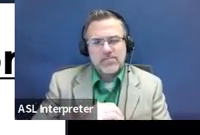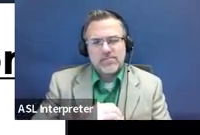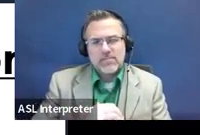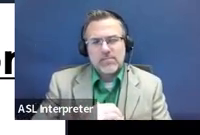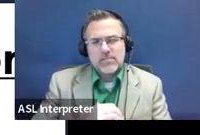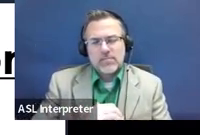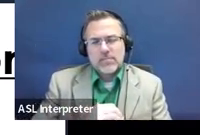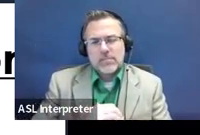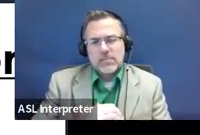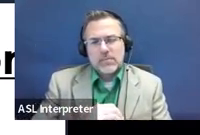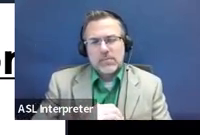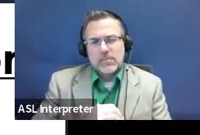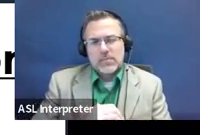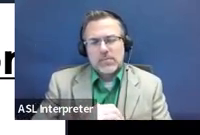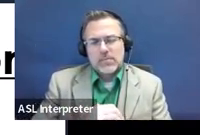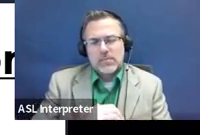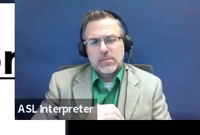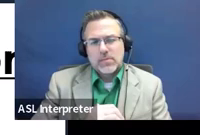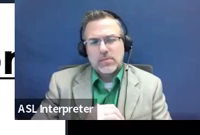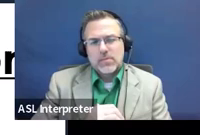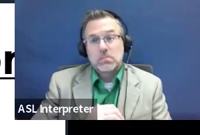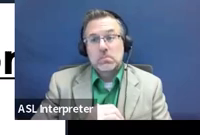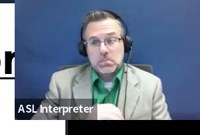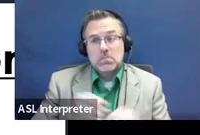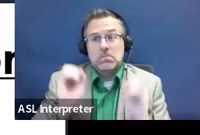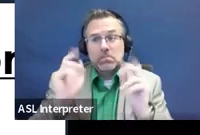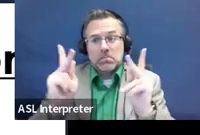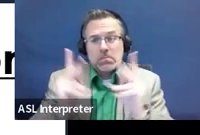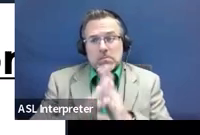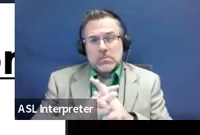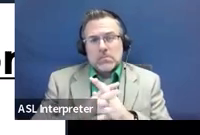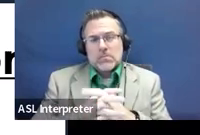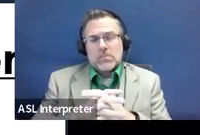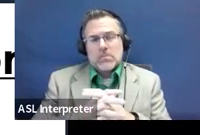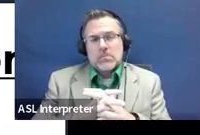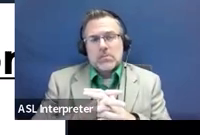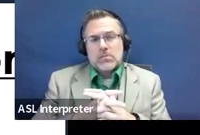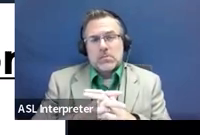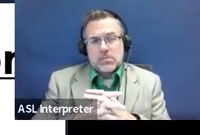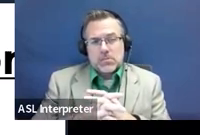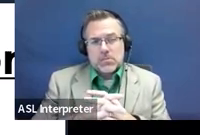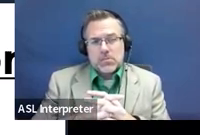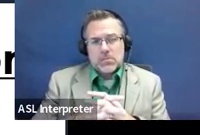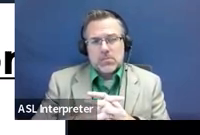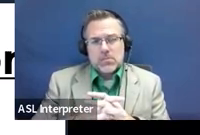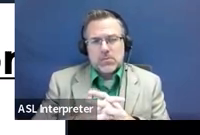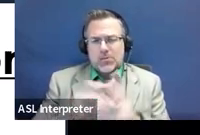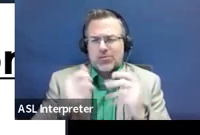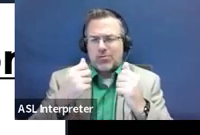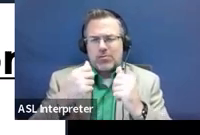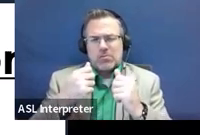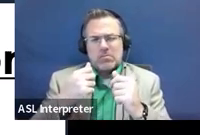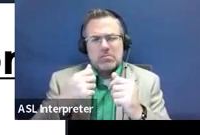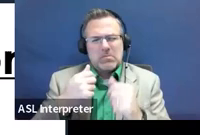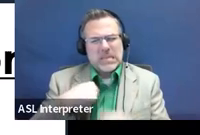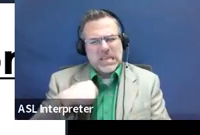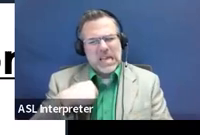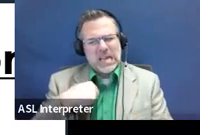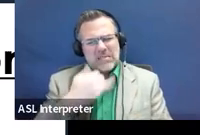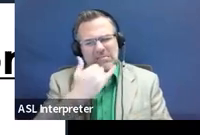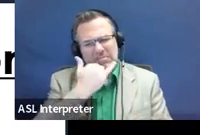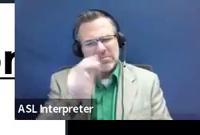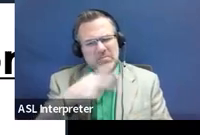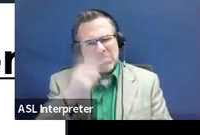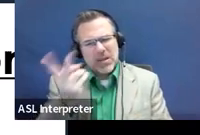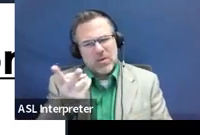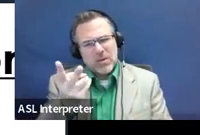just click through them all. Okay, so here we go. If you think about it like this, and I think I did it backwards. How did I do that? My